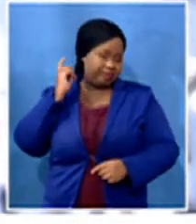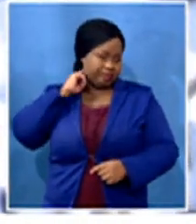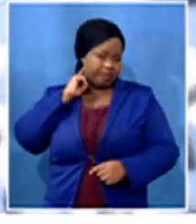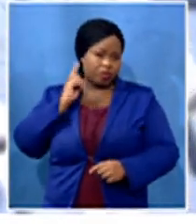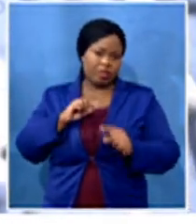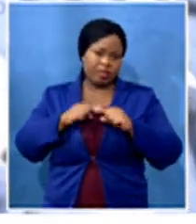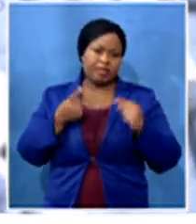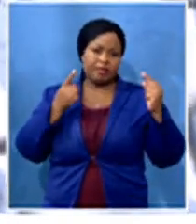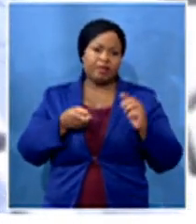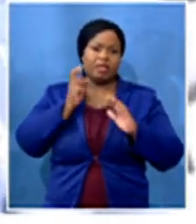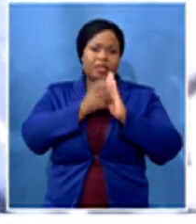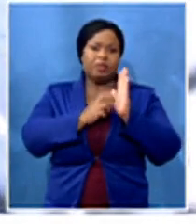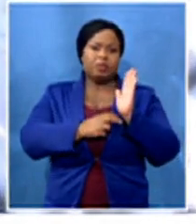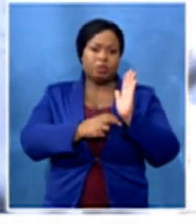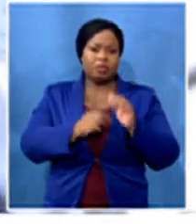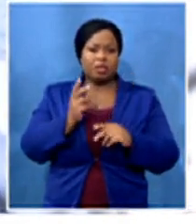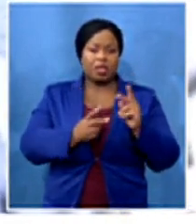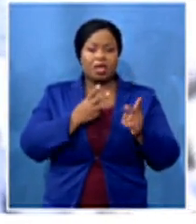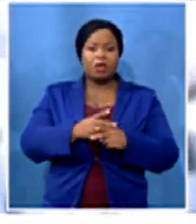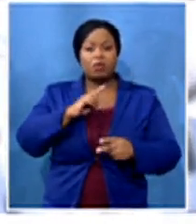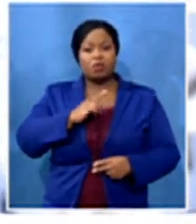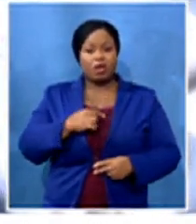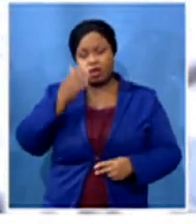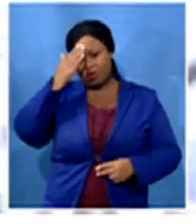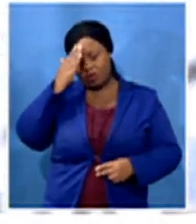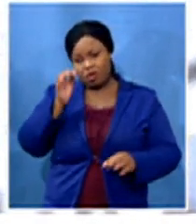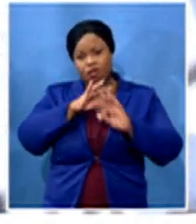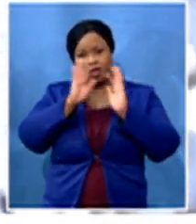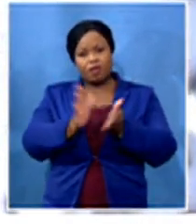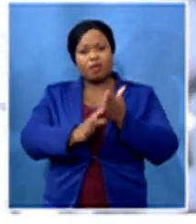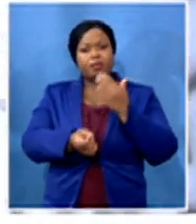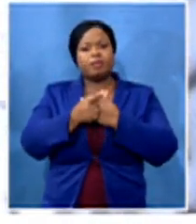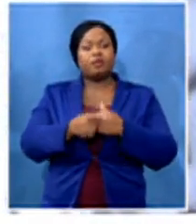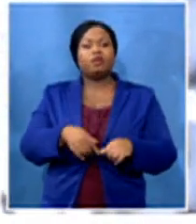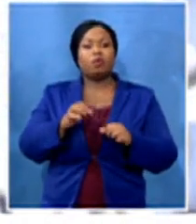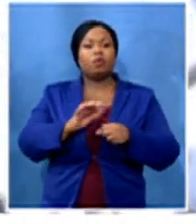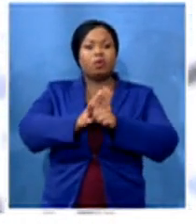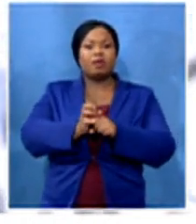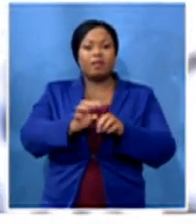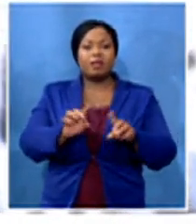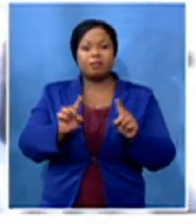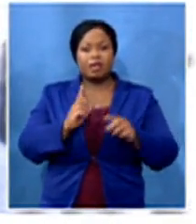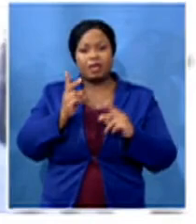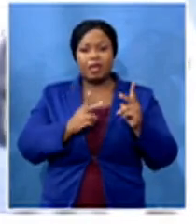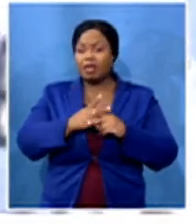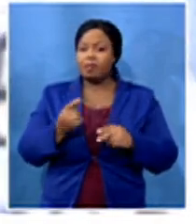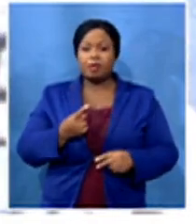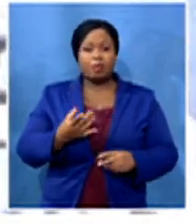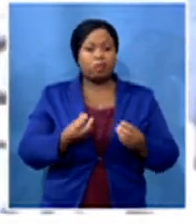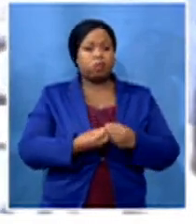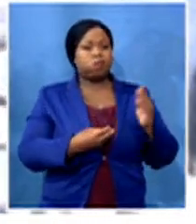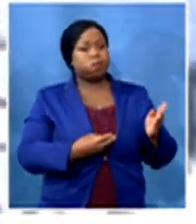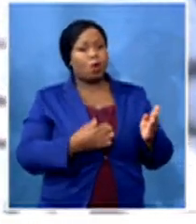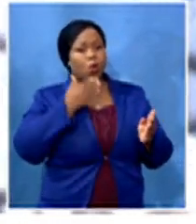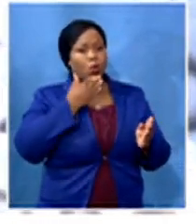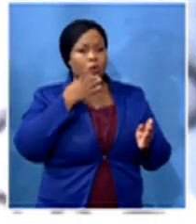different restrictions and the restrictions that have been put in place in order to curb the spread of COVID-19. But I'm actually not alone here. I'm joined by one